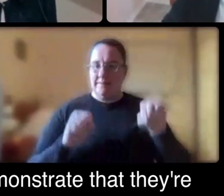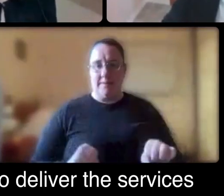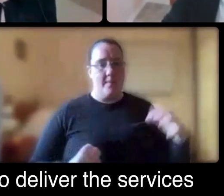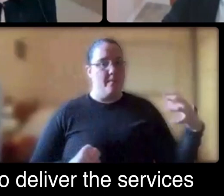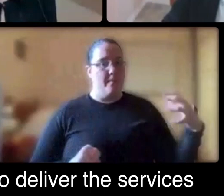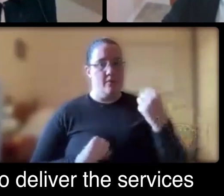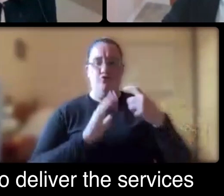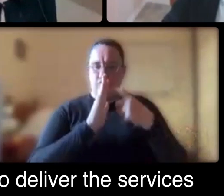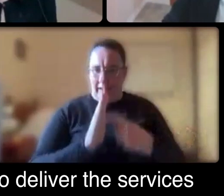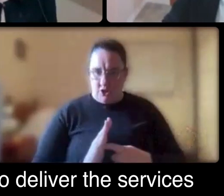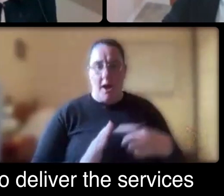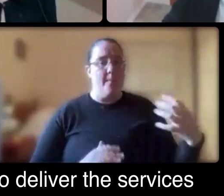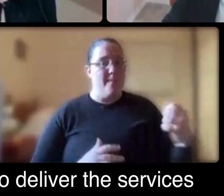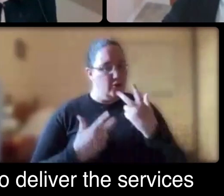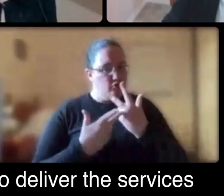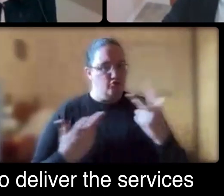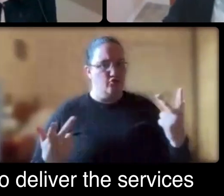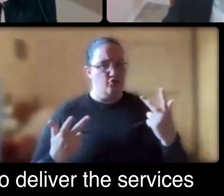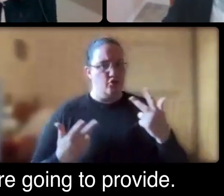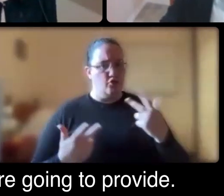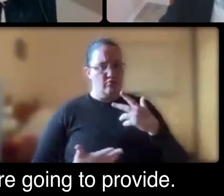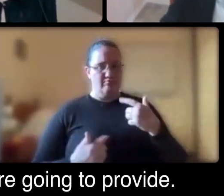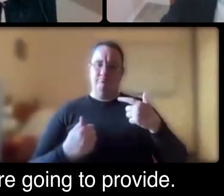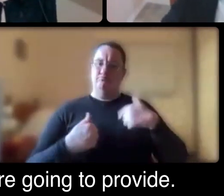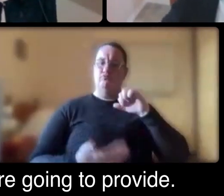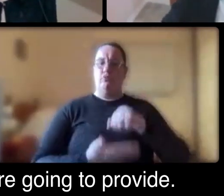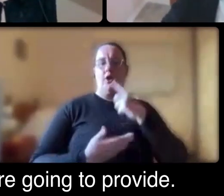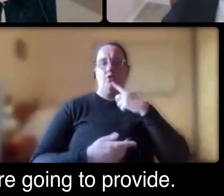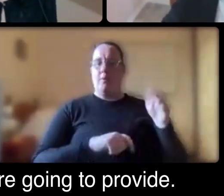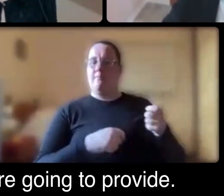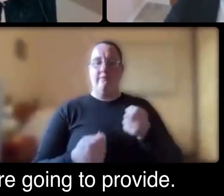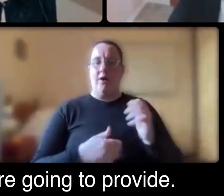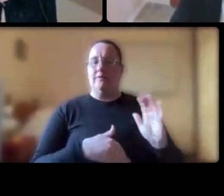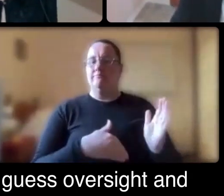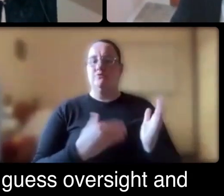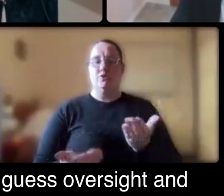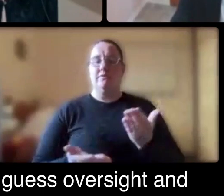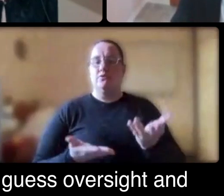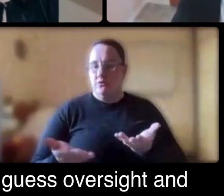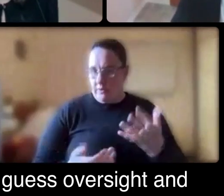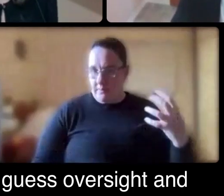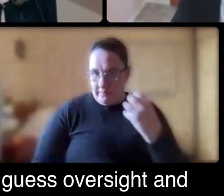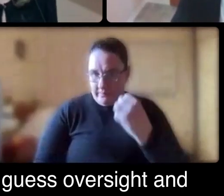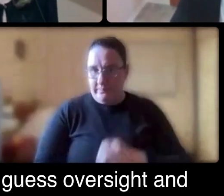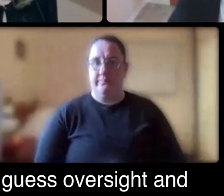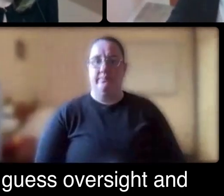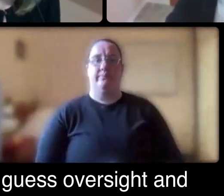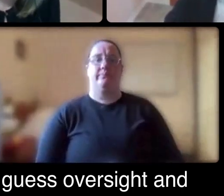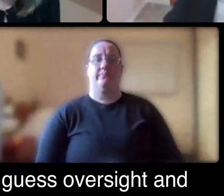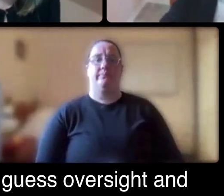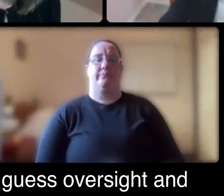demonstrate that they're the right type of provider to deliver the services that they're saying they're going to provide. And then the amount